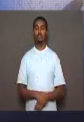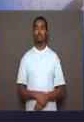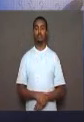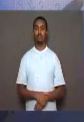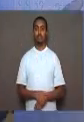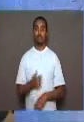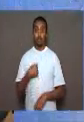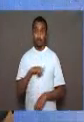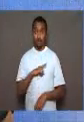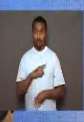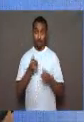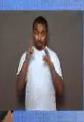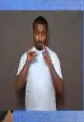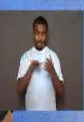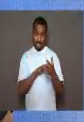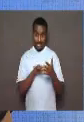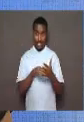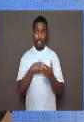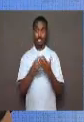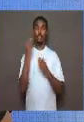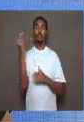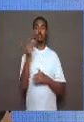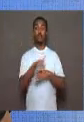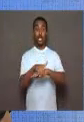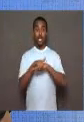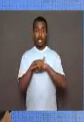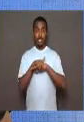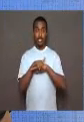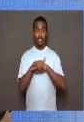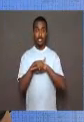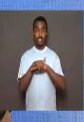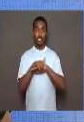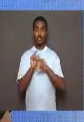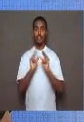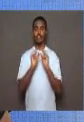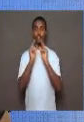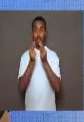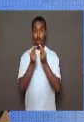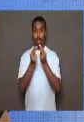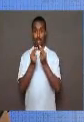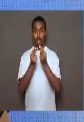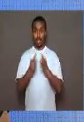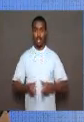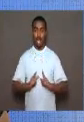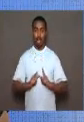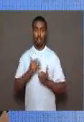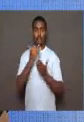unit. We will study the use of English in family